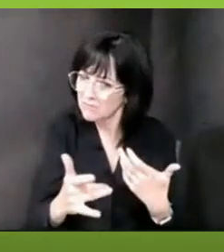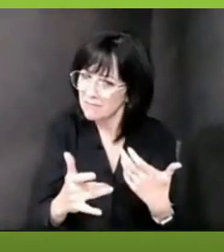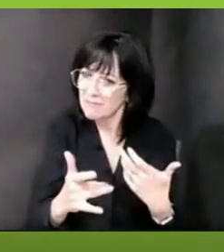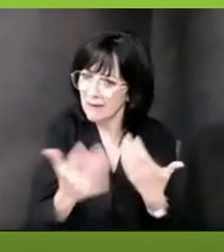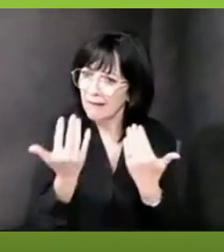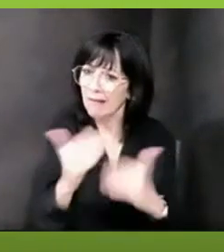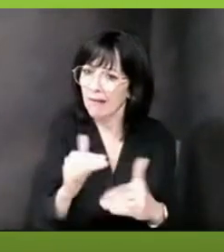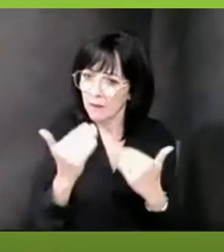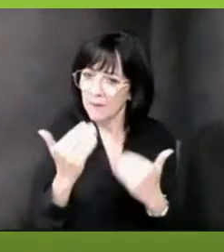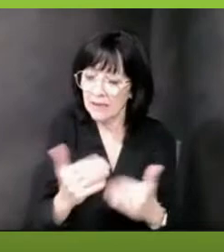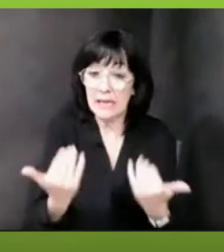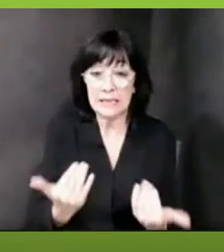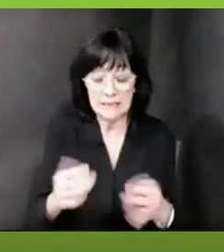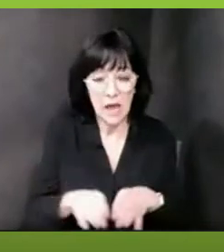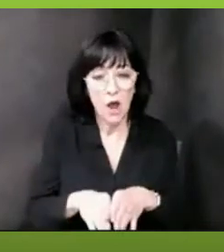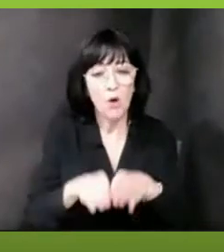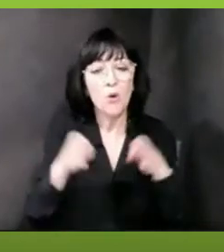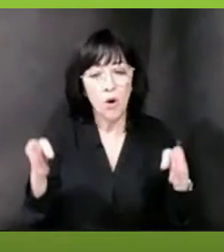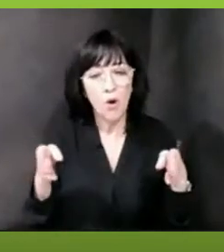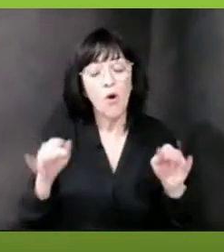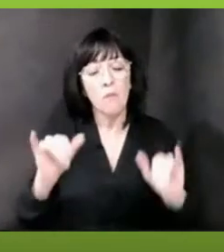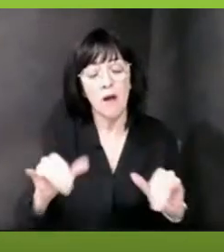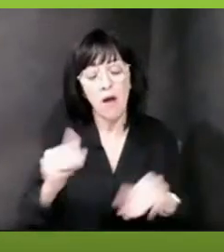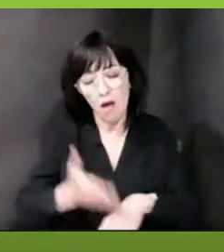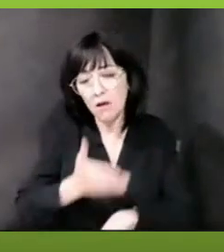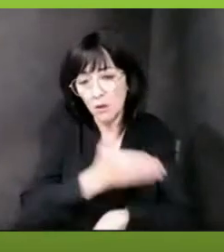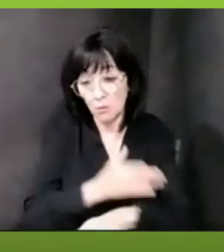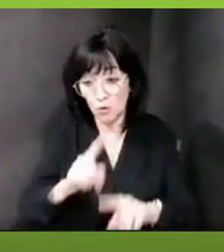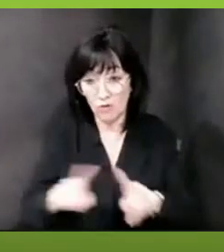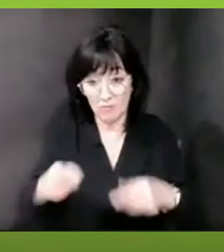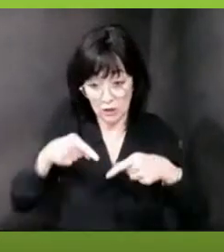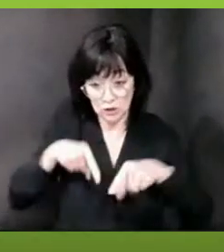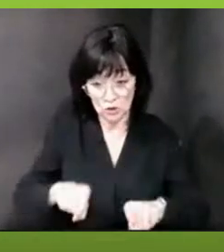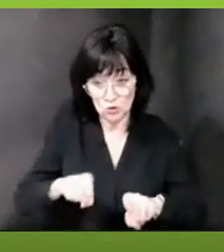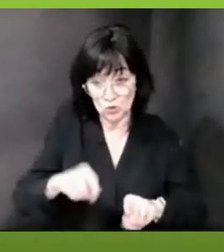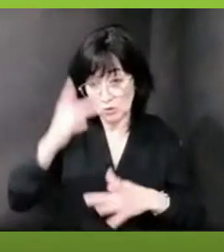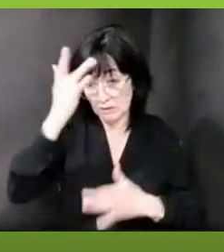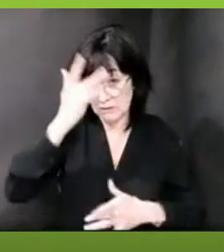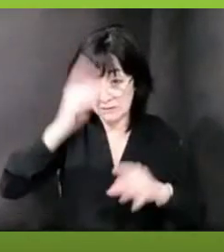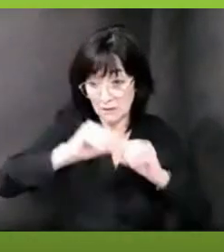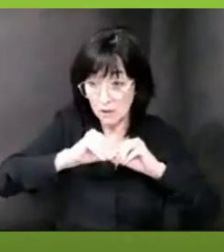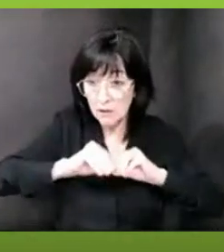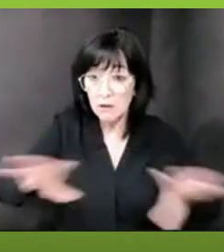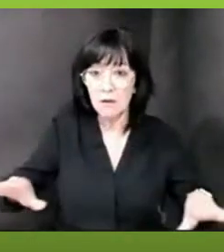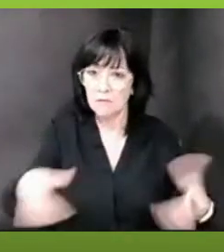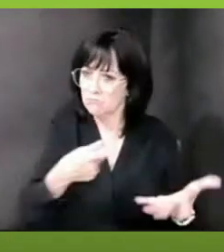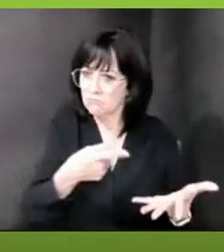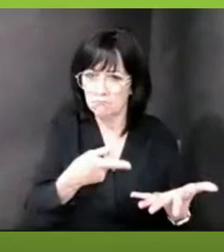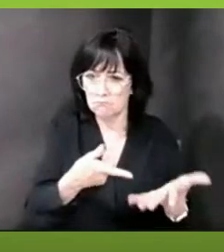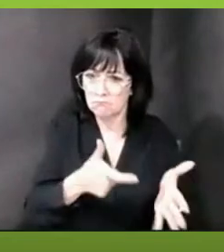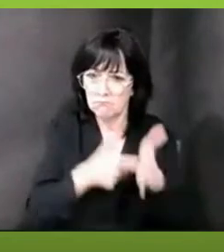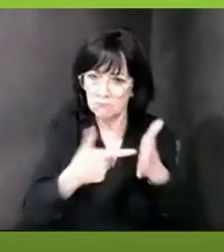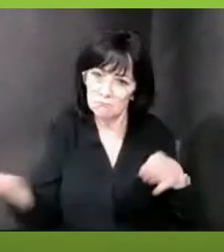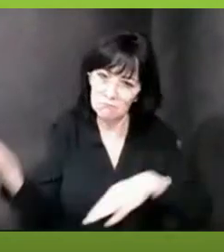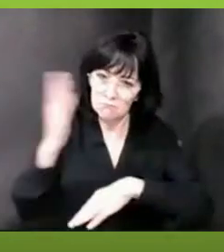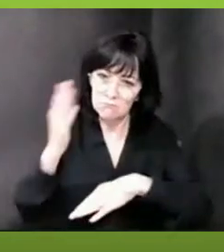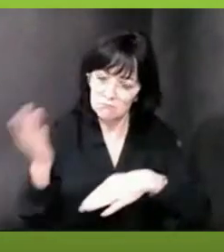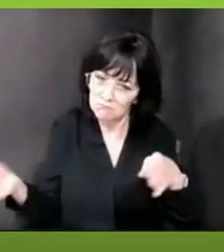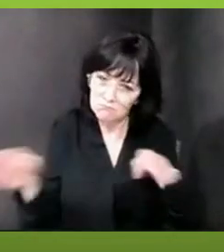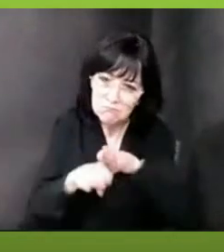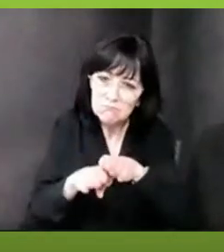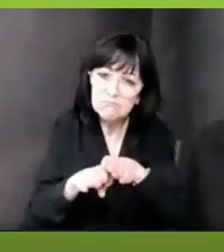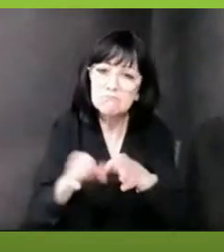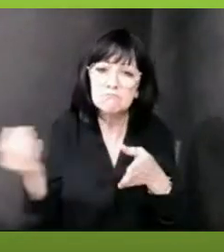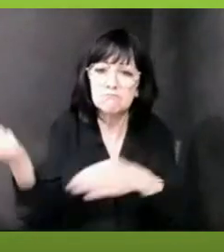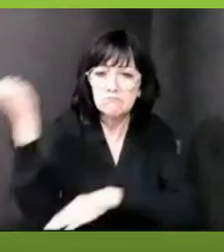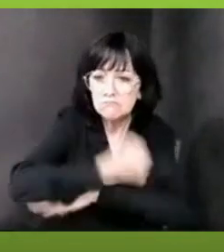that things are more opened up, we're seeing an improvement, but sometimes that delay has then caused, either wait